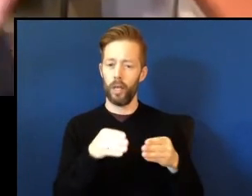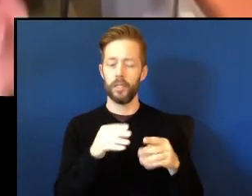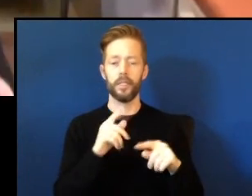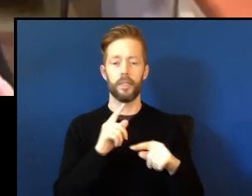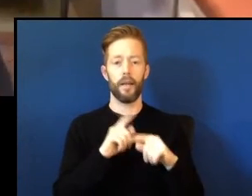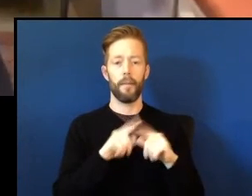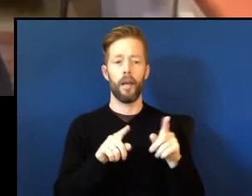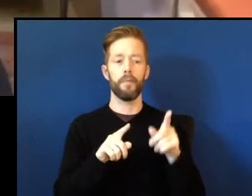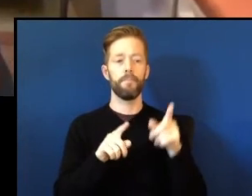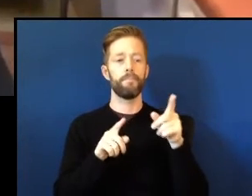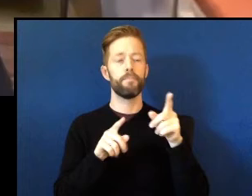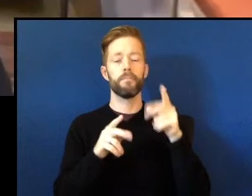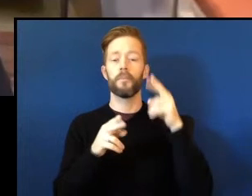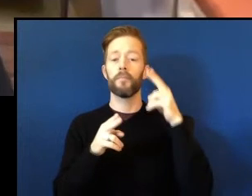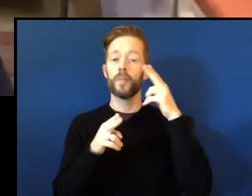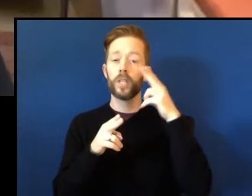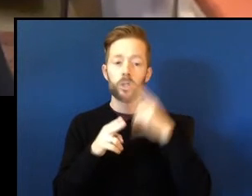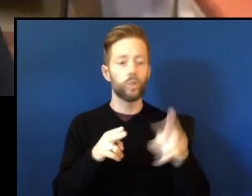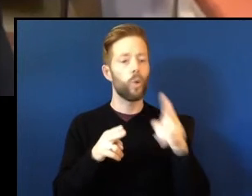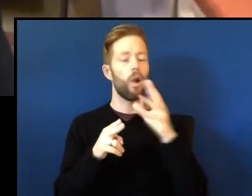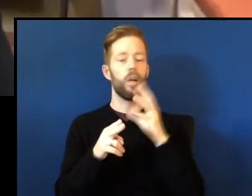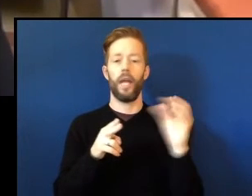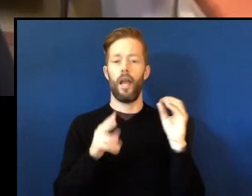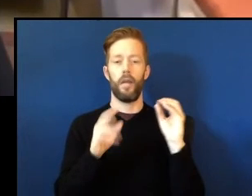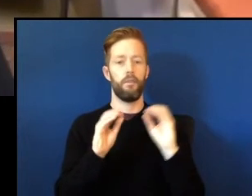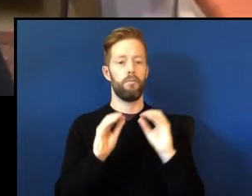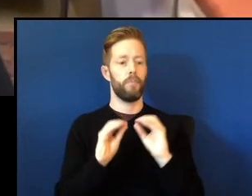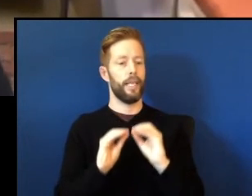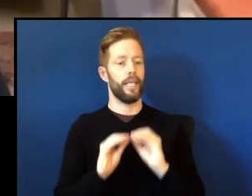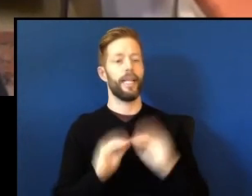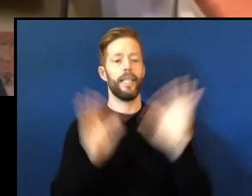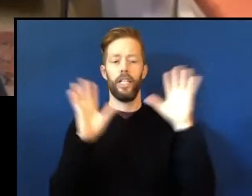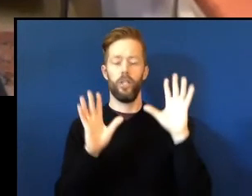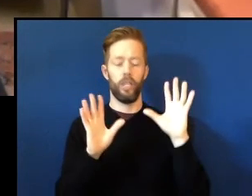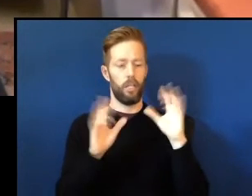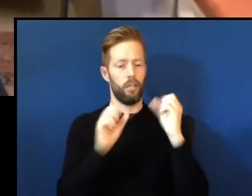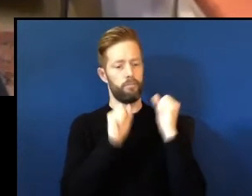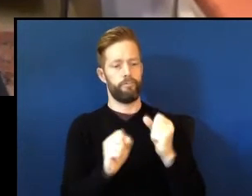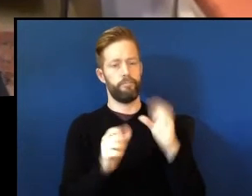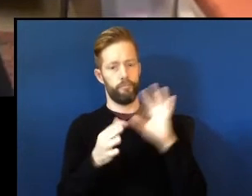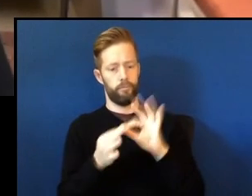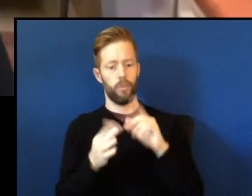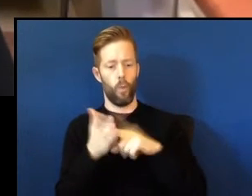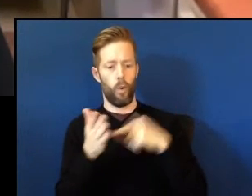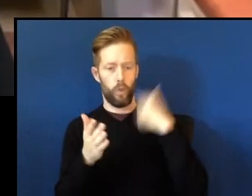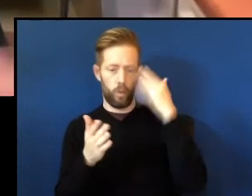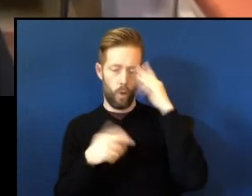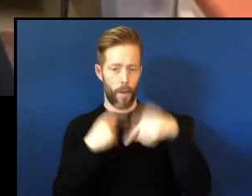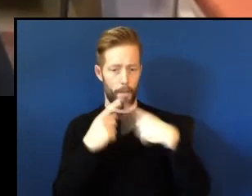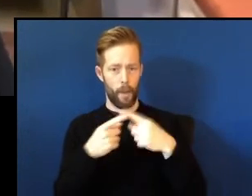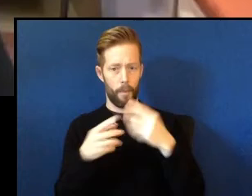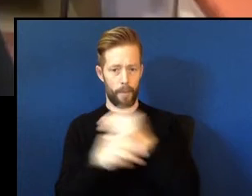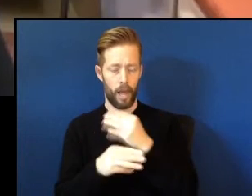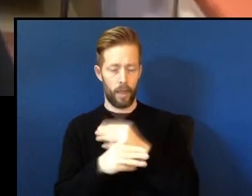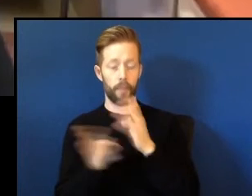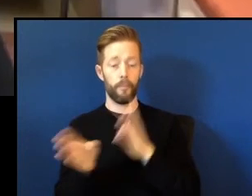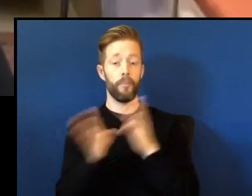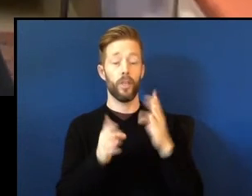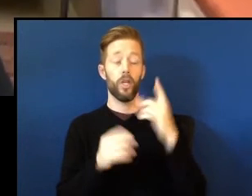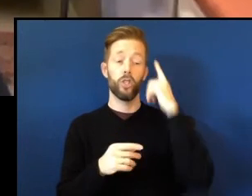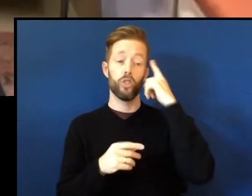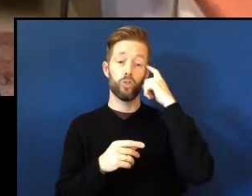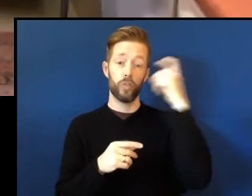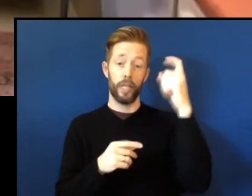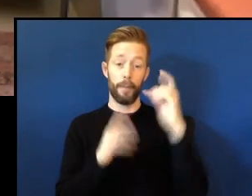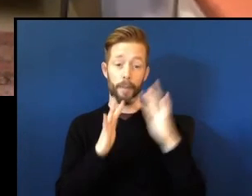they're short and kind of clearly connected to what we know about early math. The Dream Network is another great early